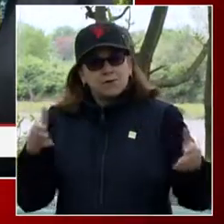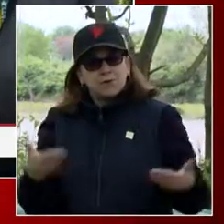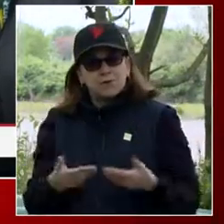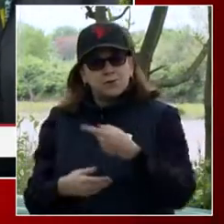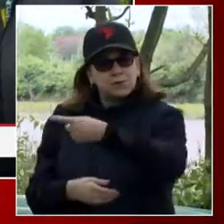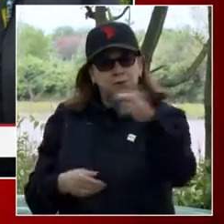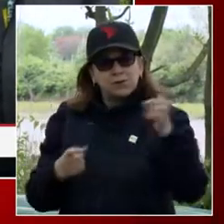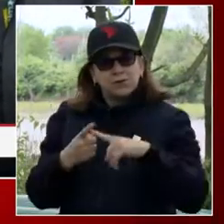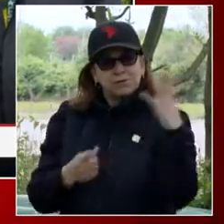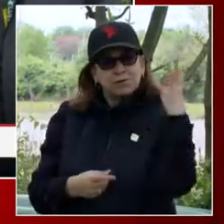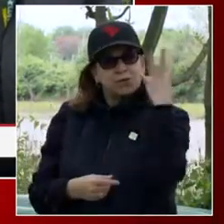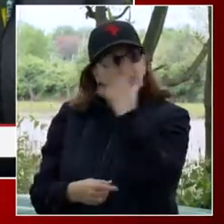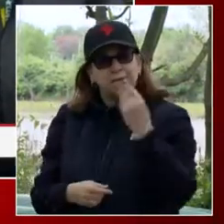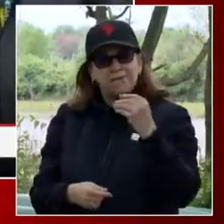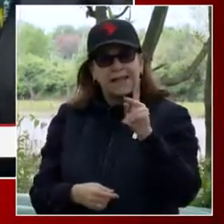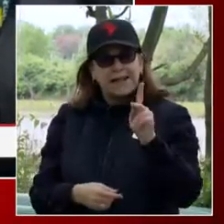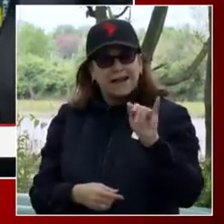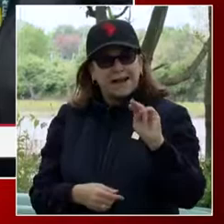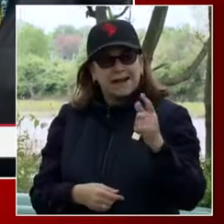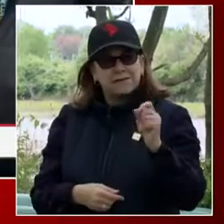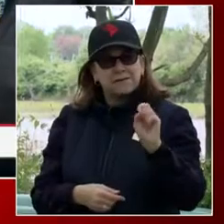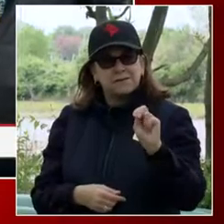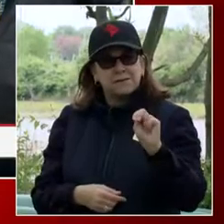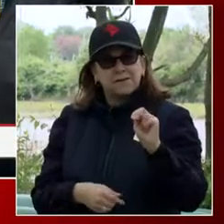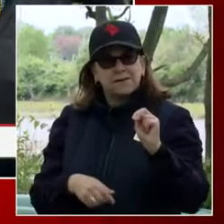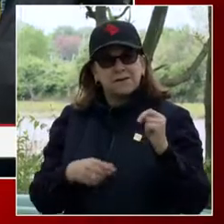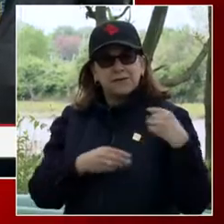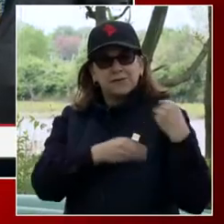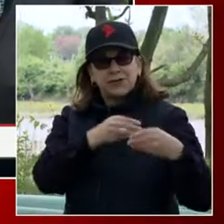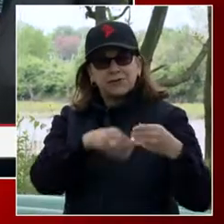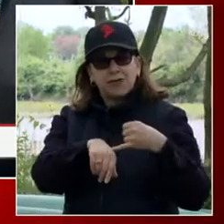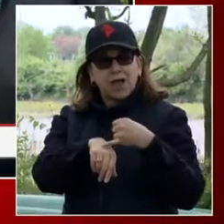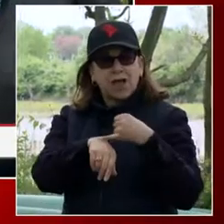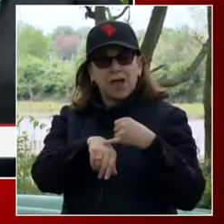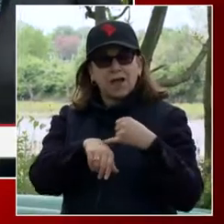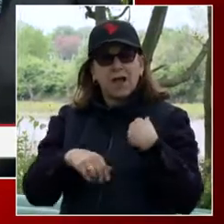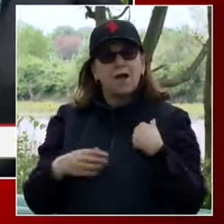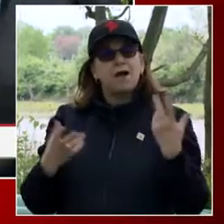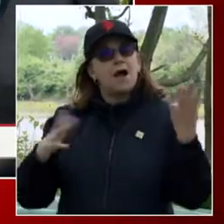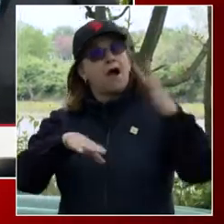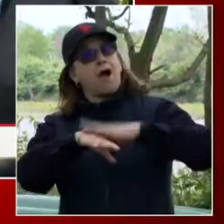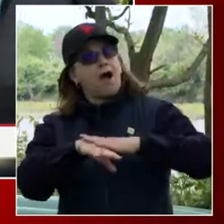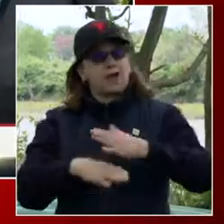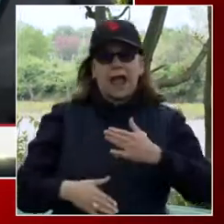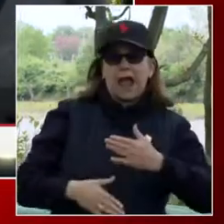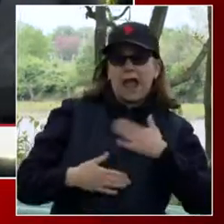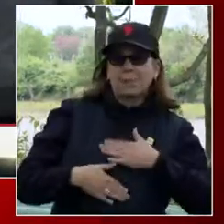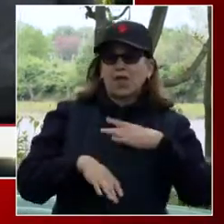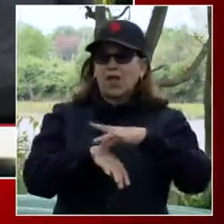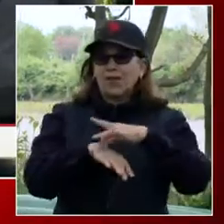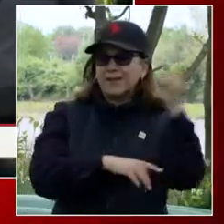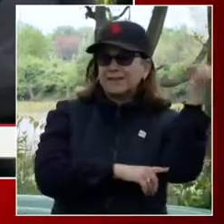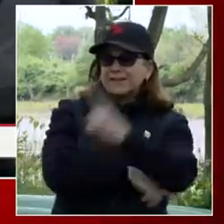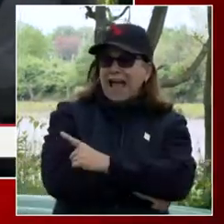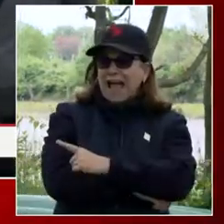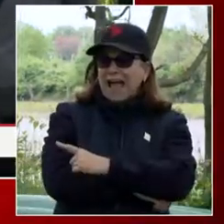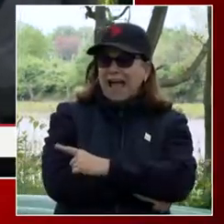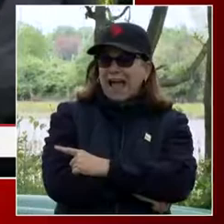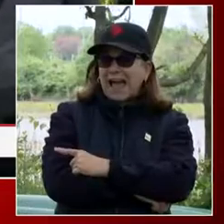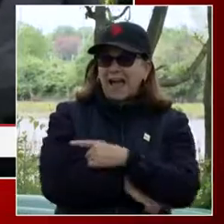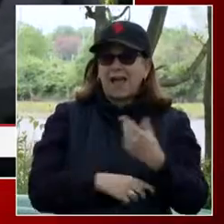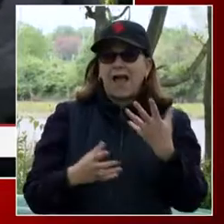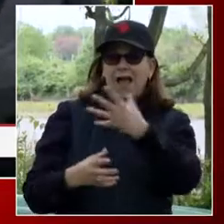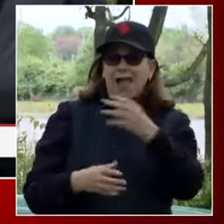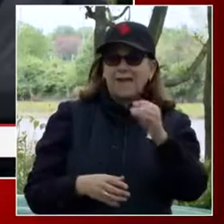Islands, and we want to wish you a very happy Earth Day. Today, coincidentally, is the 51st Earth